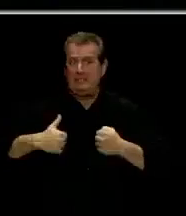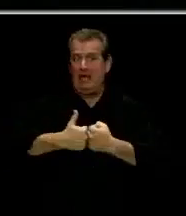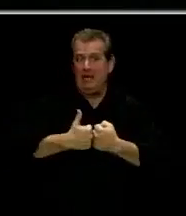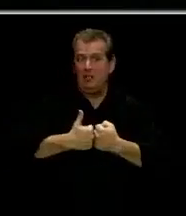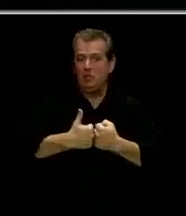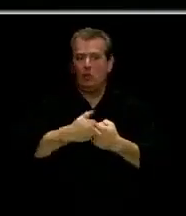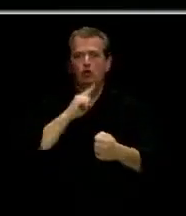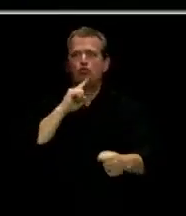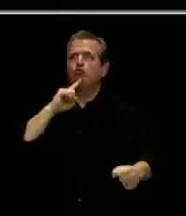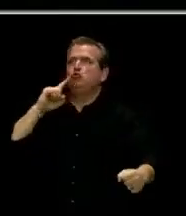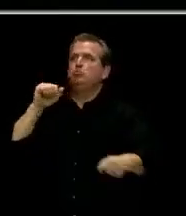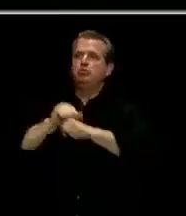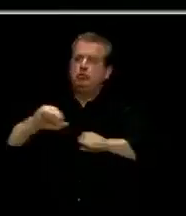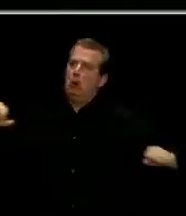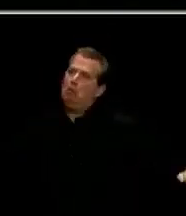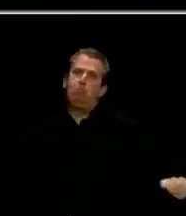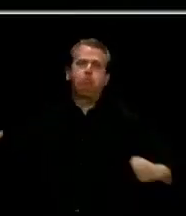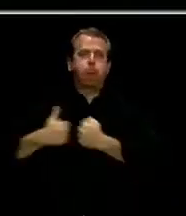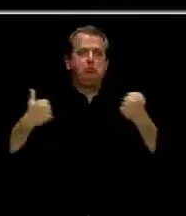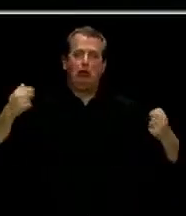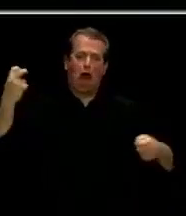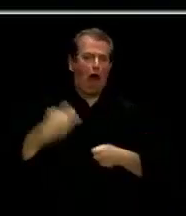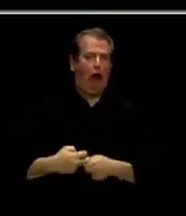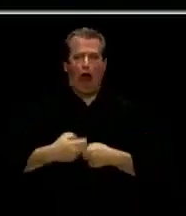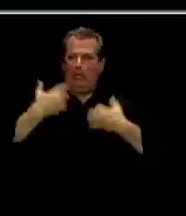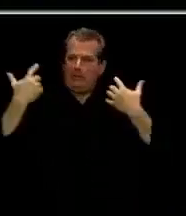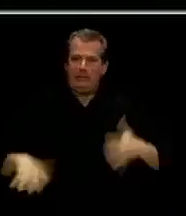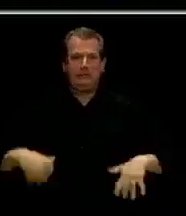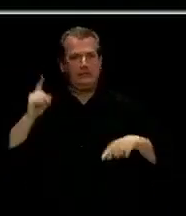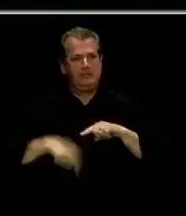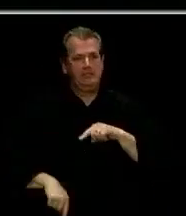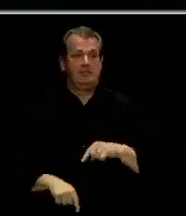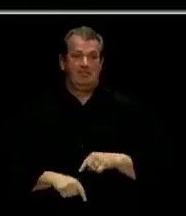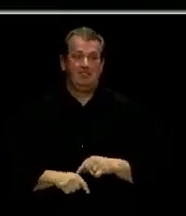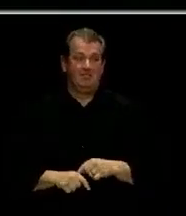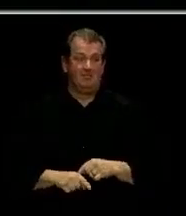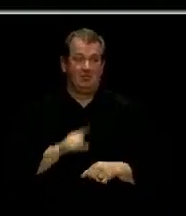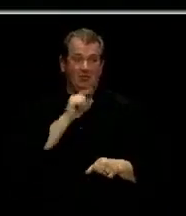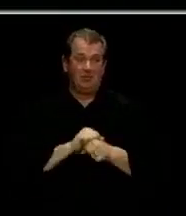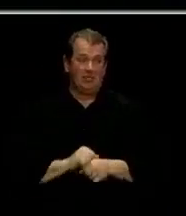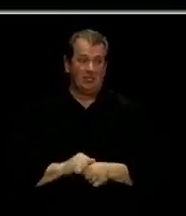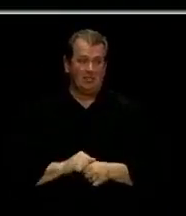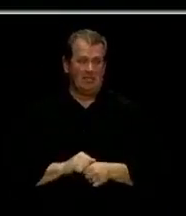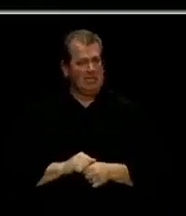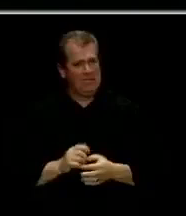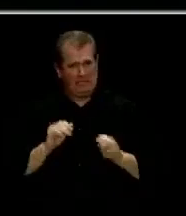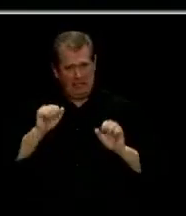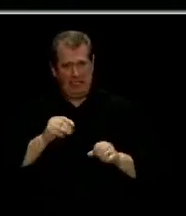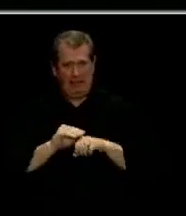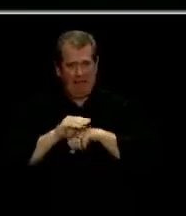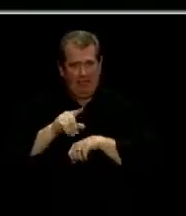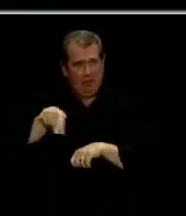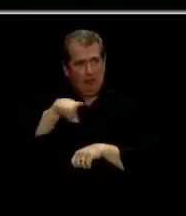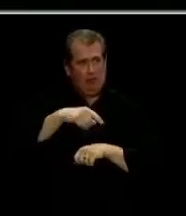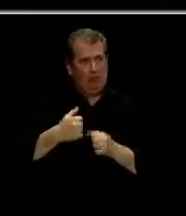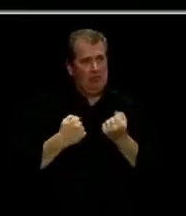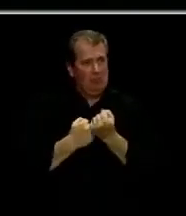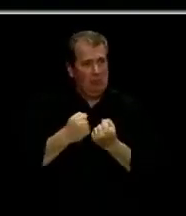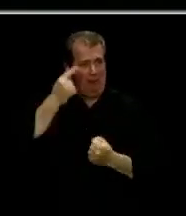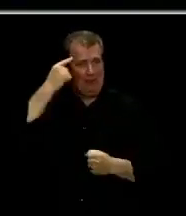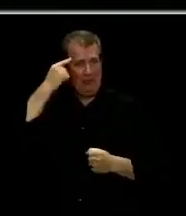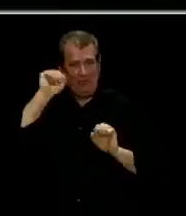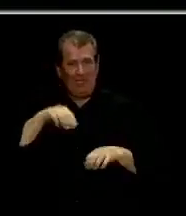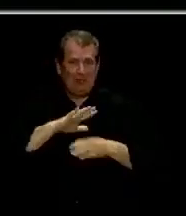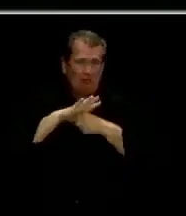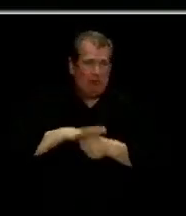incredibly challenging, and it's beyond the physical. I mean, it's psychological. It's stressful. It can